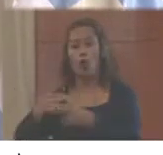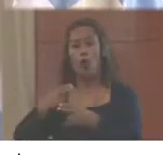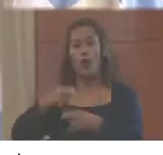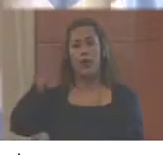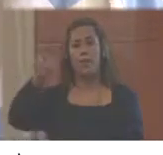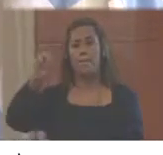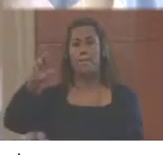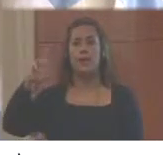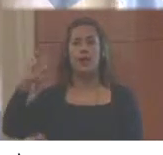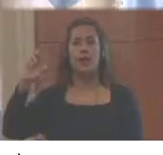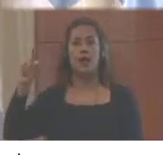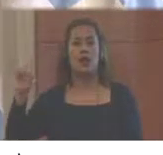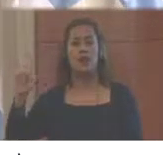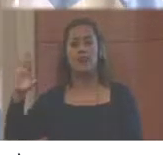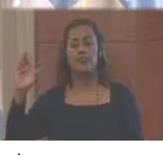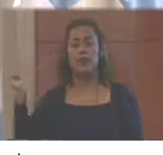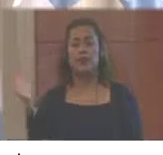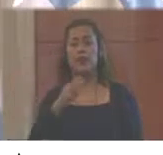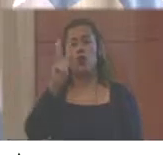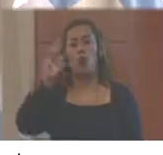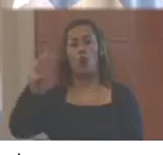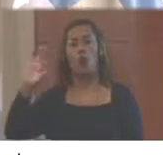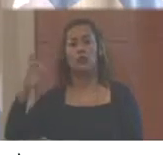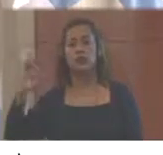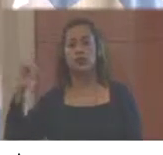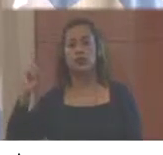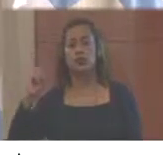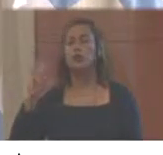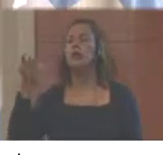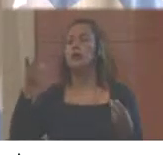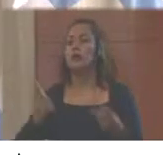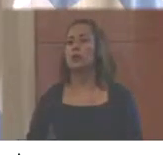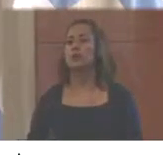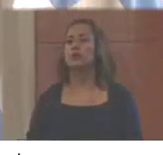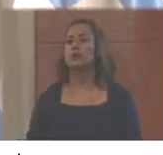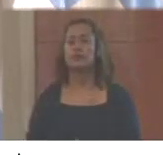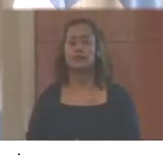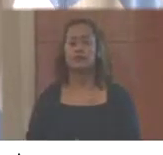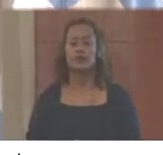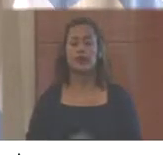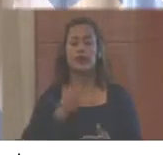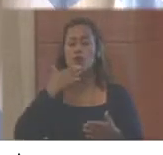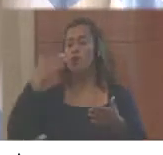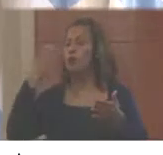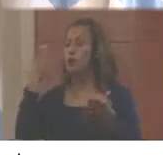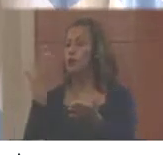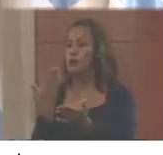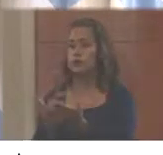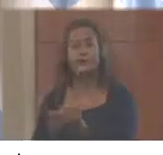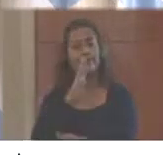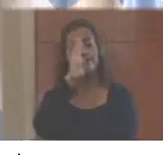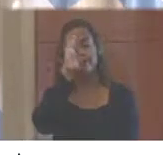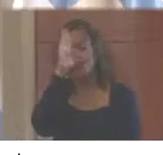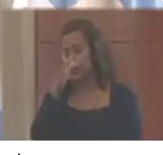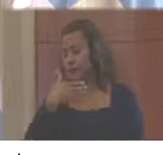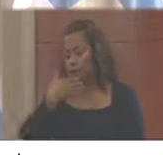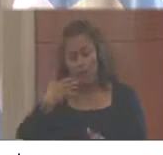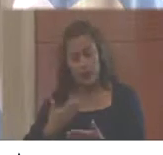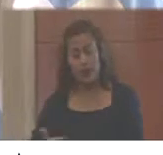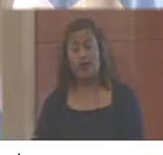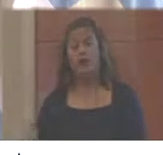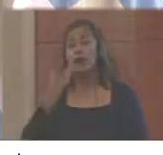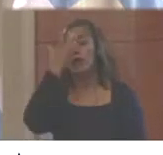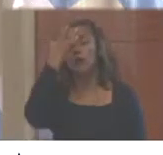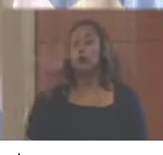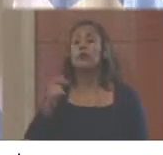we have been given. And to Margareta and Ricardo, our great thanks, of all usual